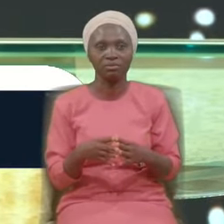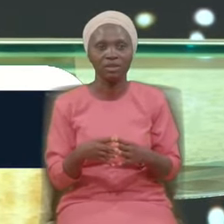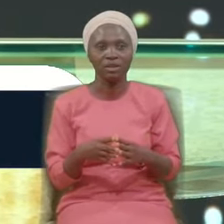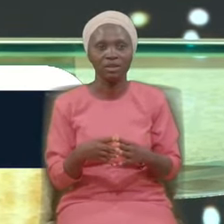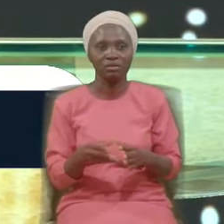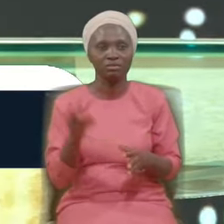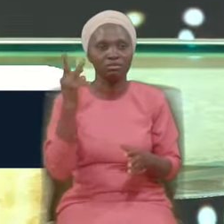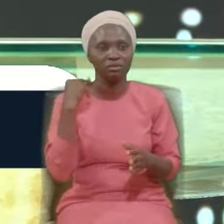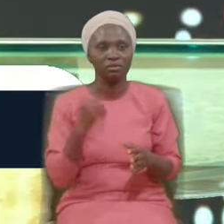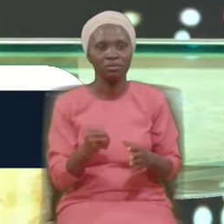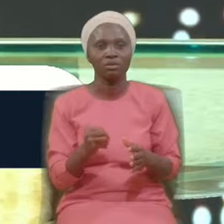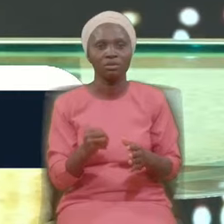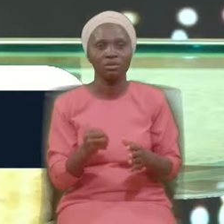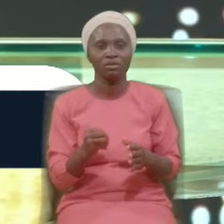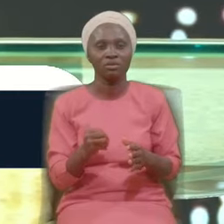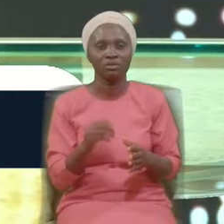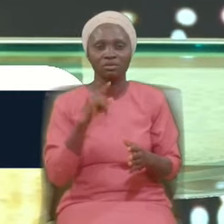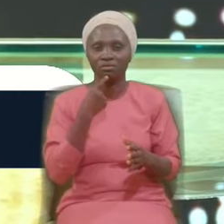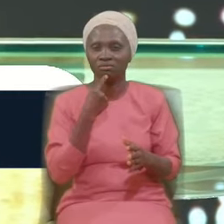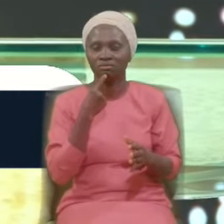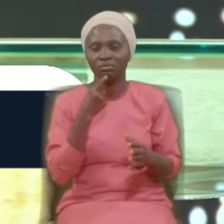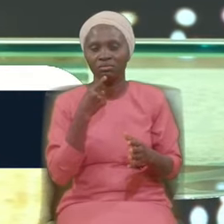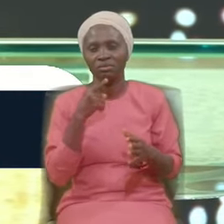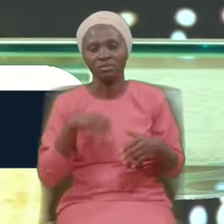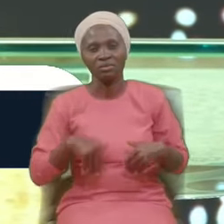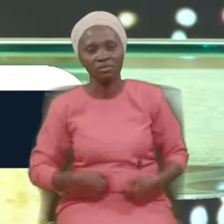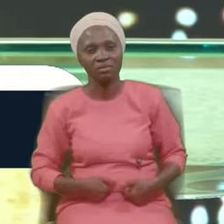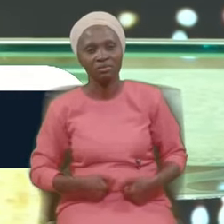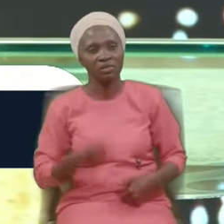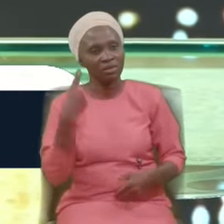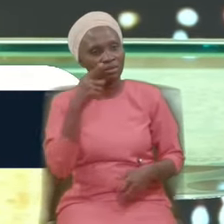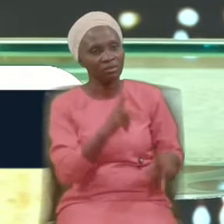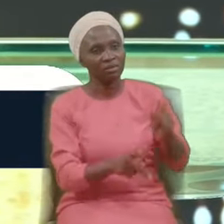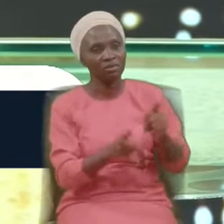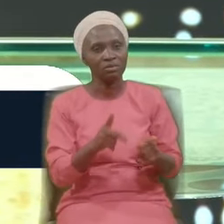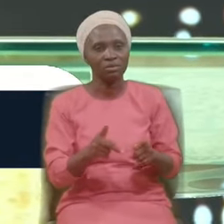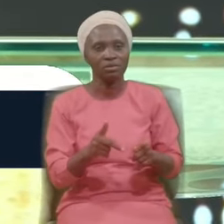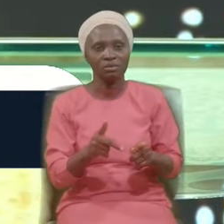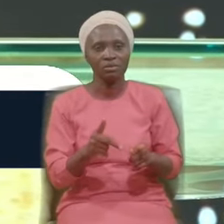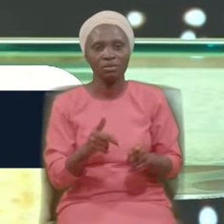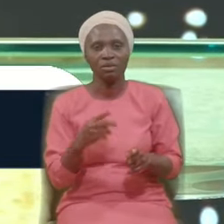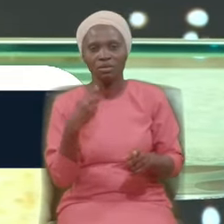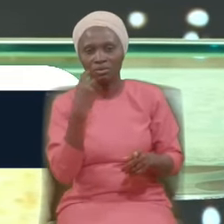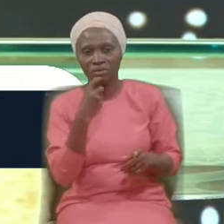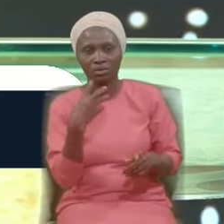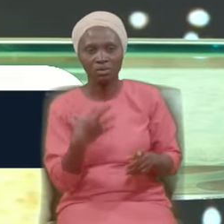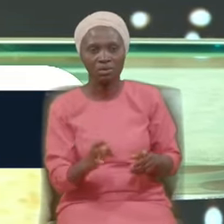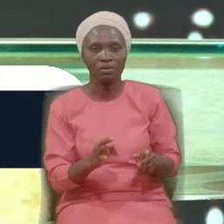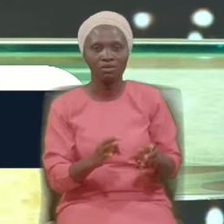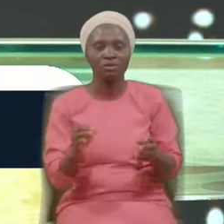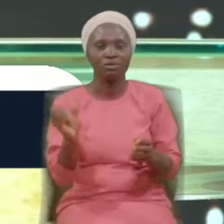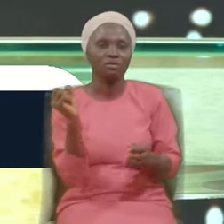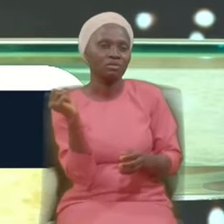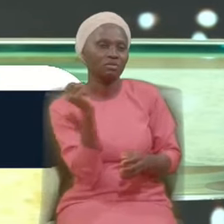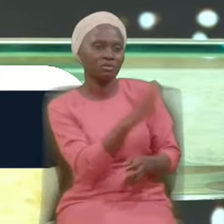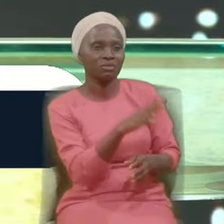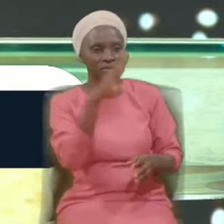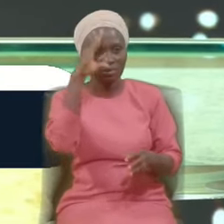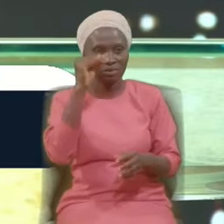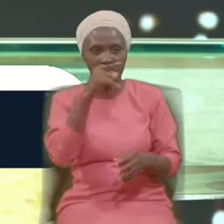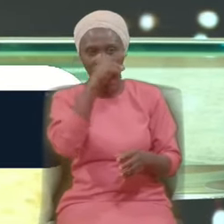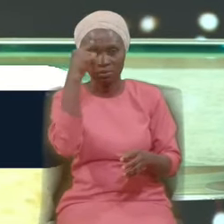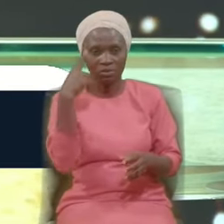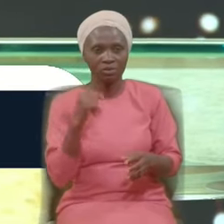the people spake of stoning him, because the soul of all the people was grieved,